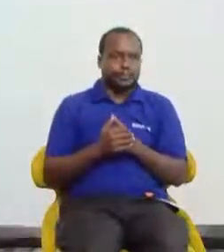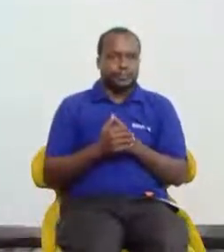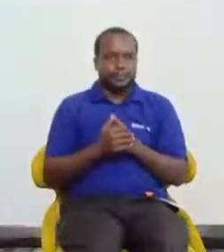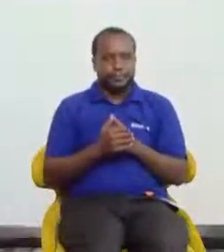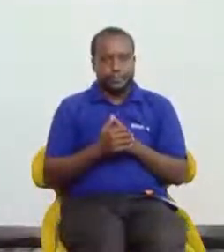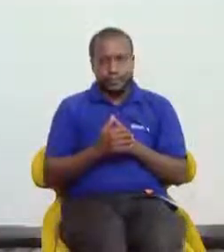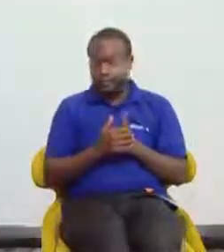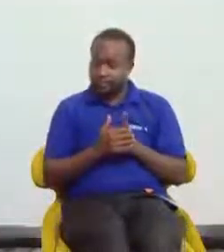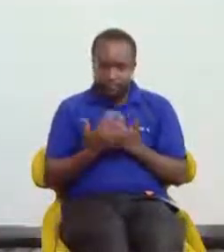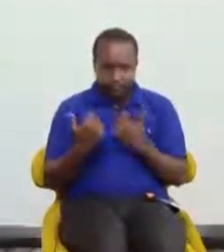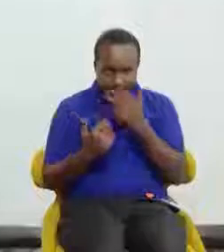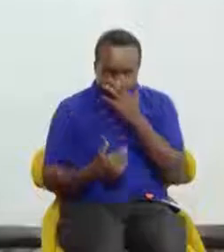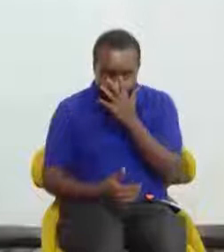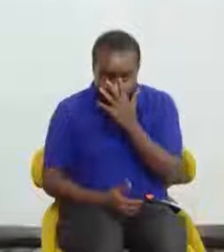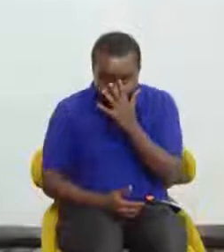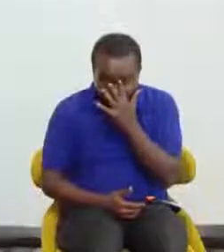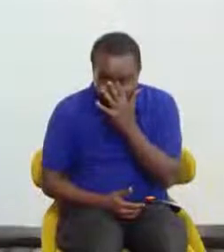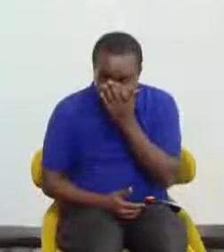Thank you very much.